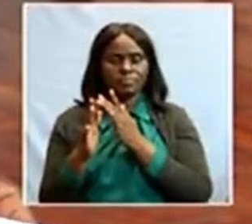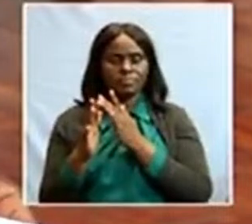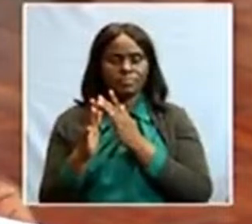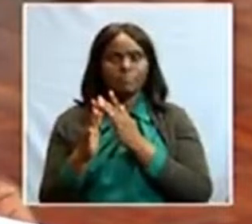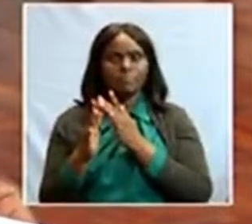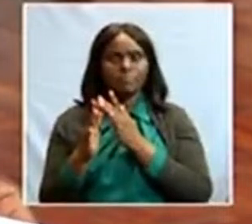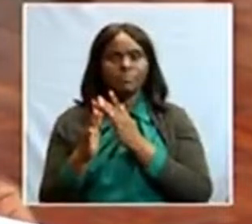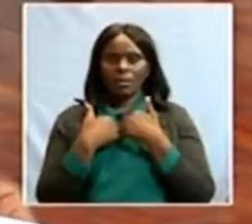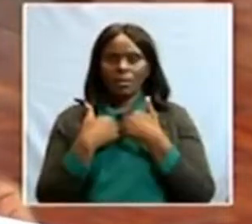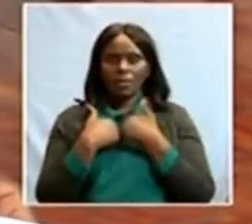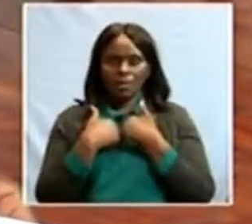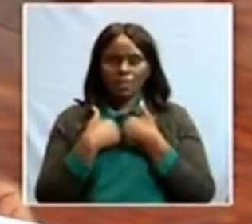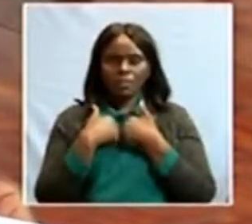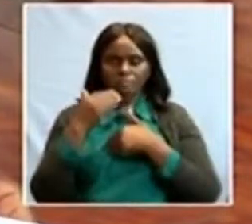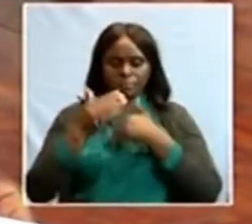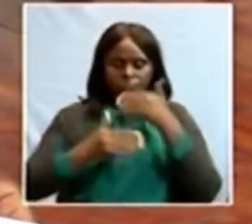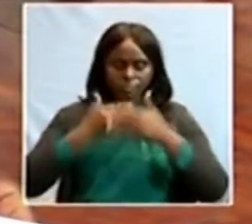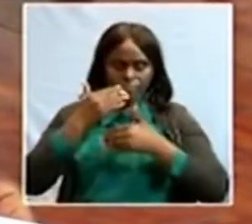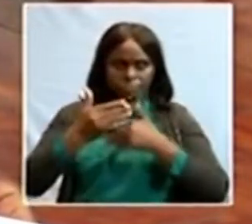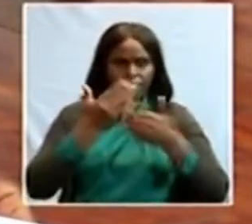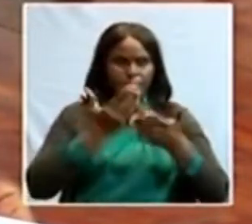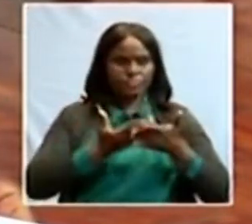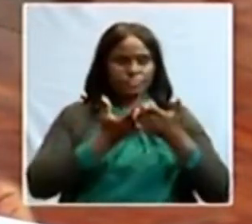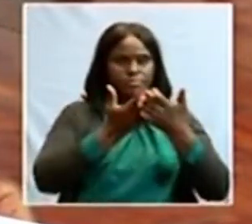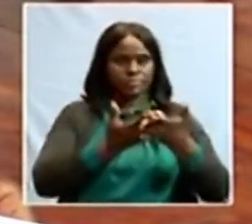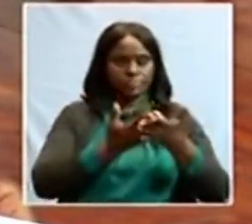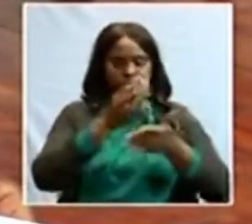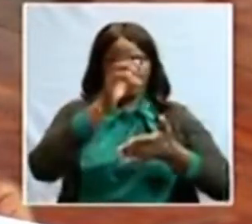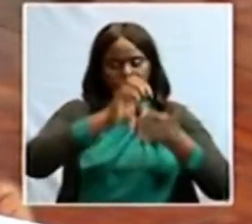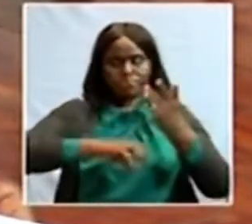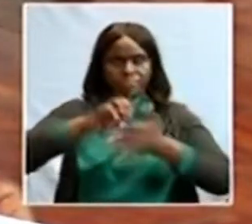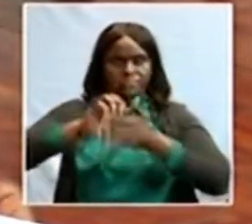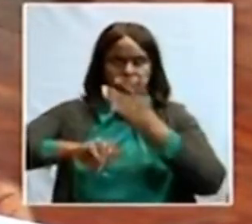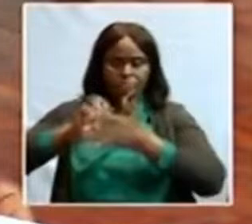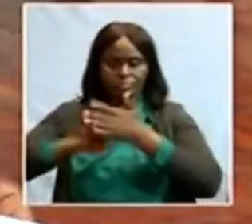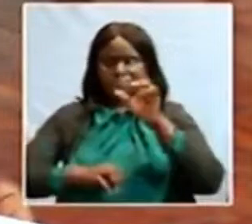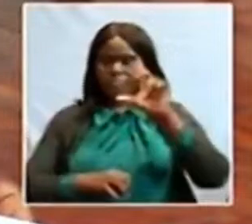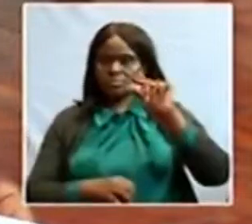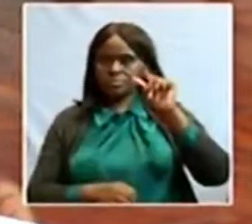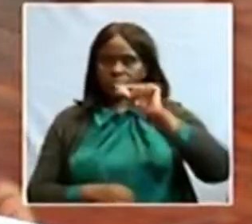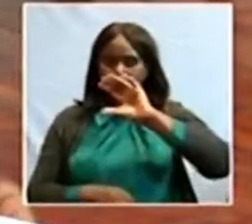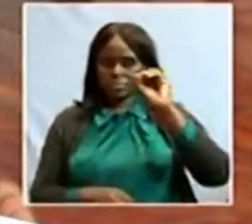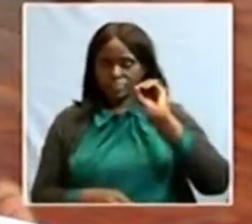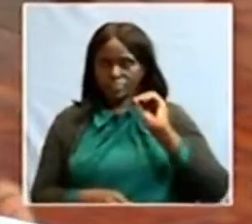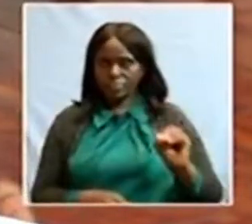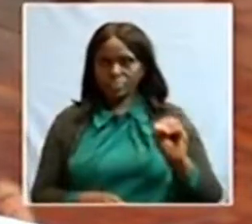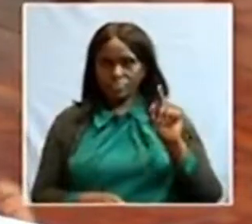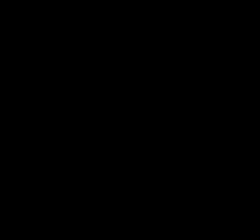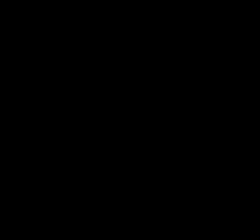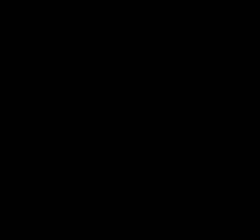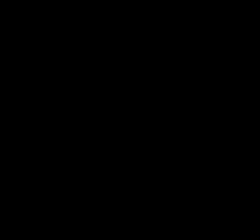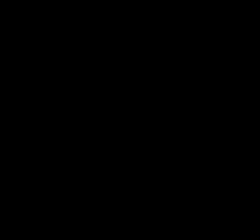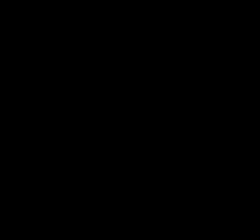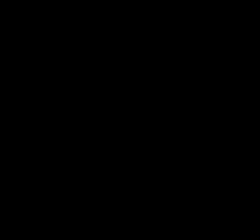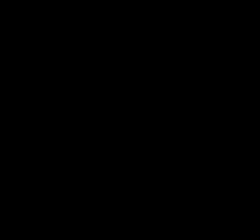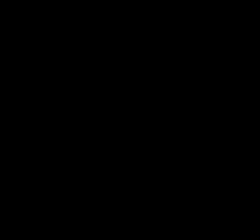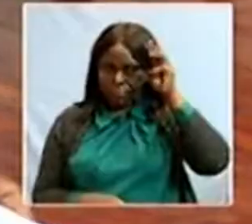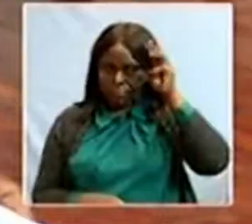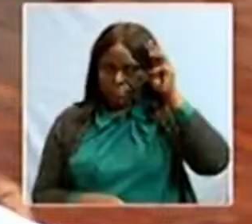Then submission on the scrap of 20% by the Minister of Local Government